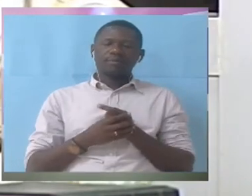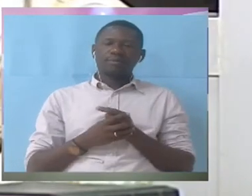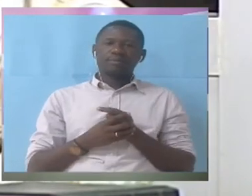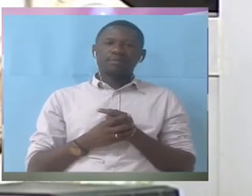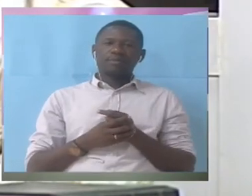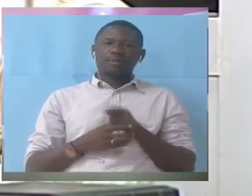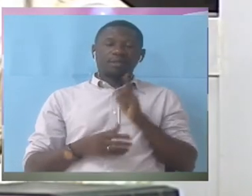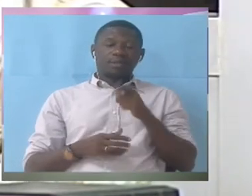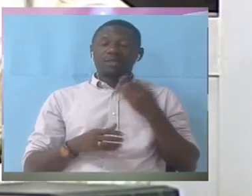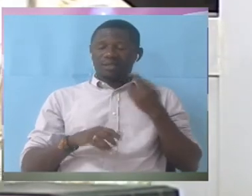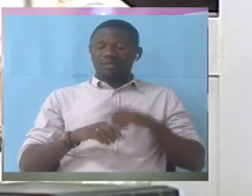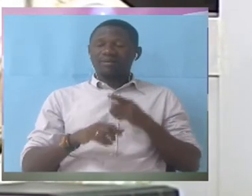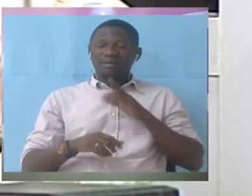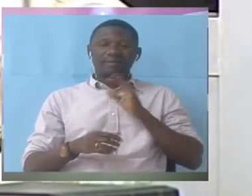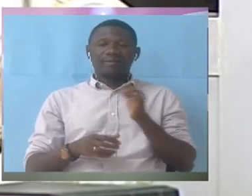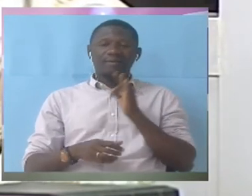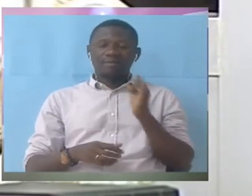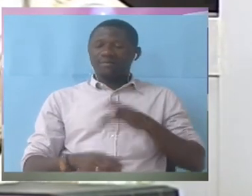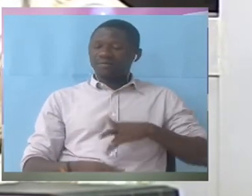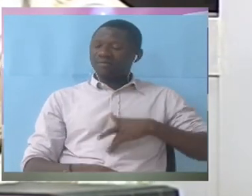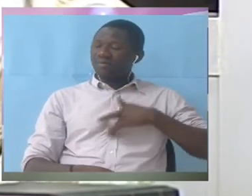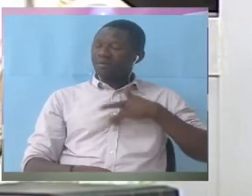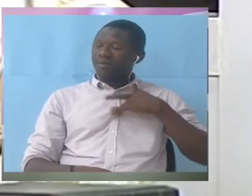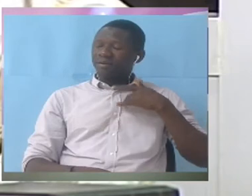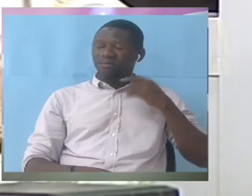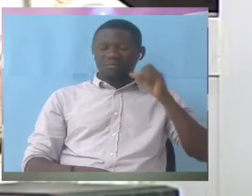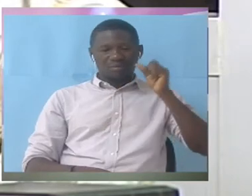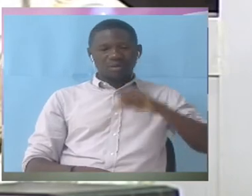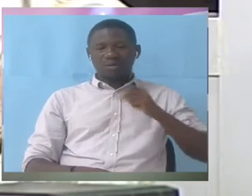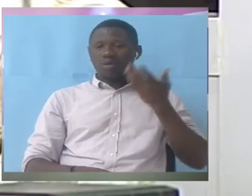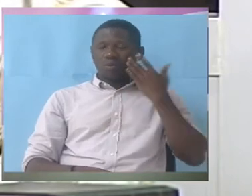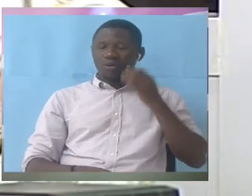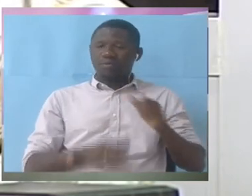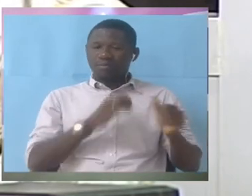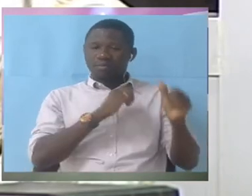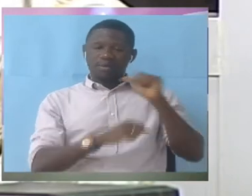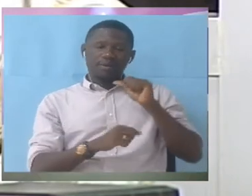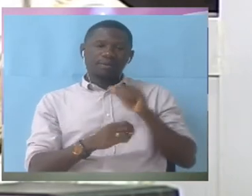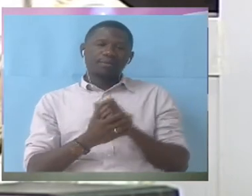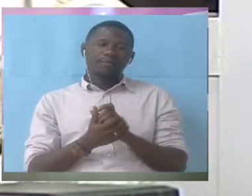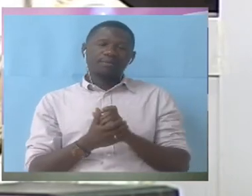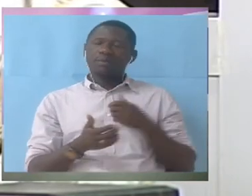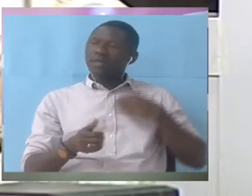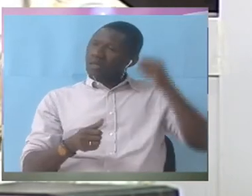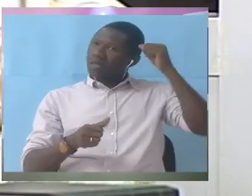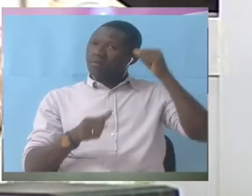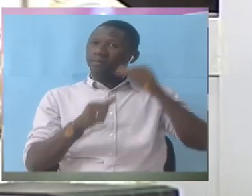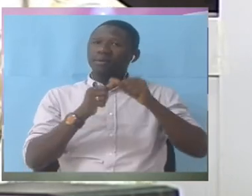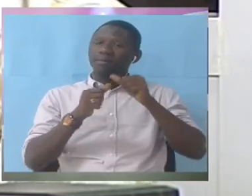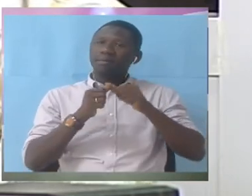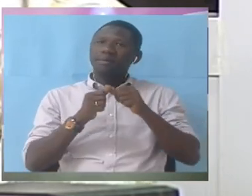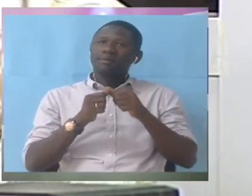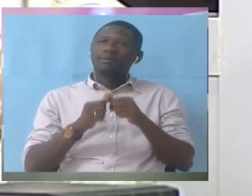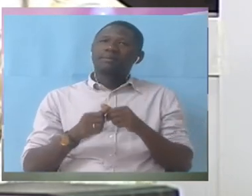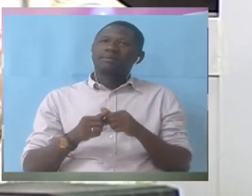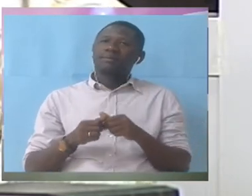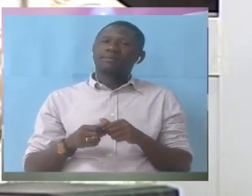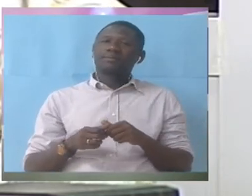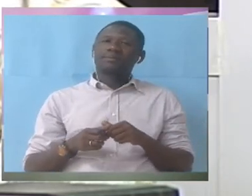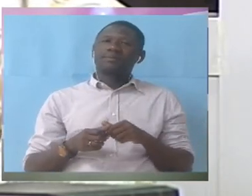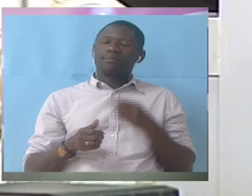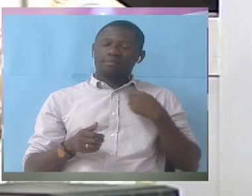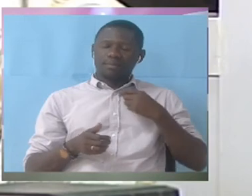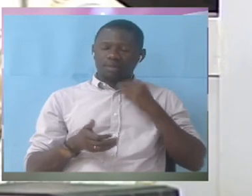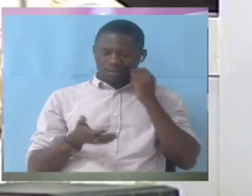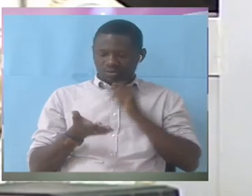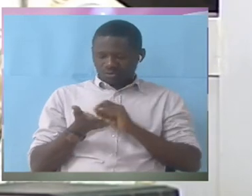he felt very very bad when he came back amon na jafé nak gannaaw li na sonon na lol bim delu ci waté I